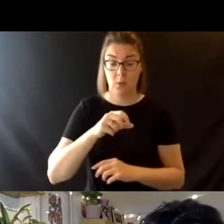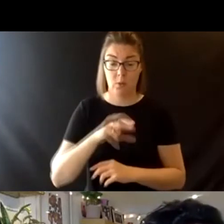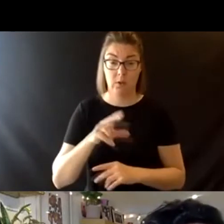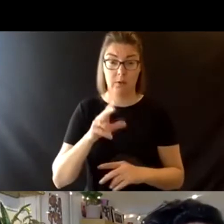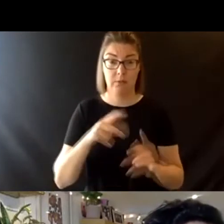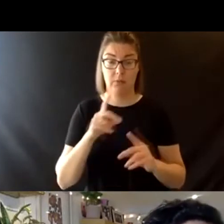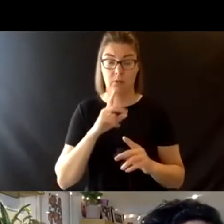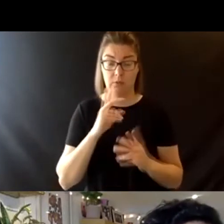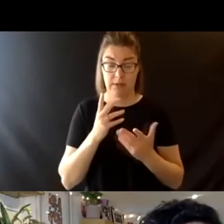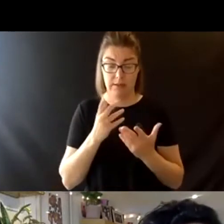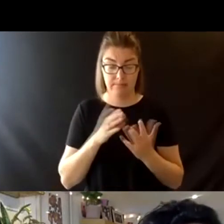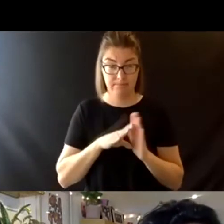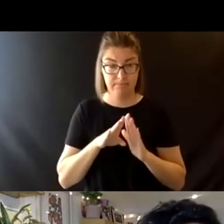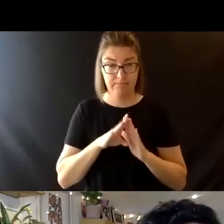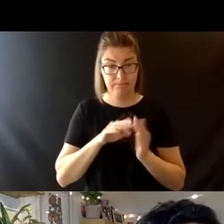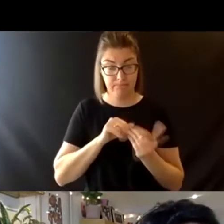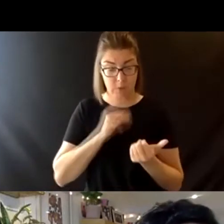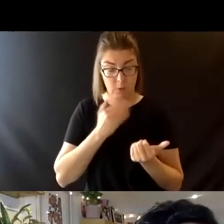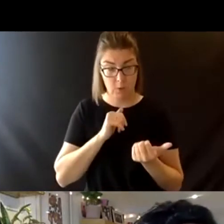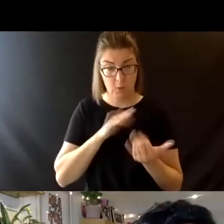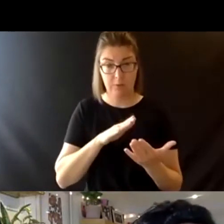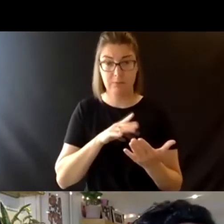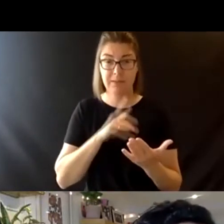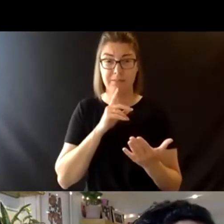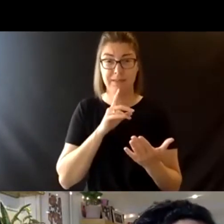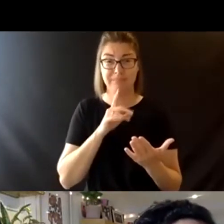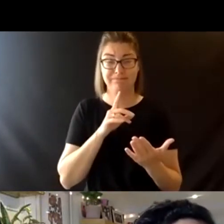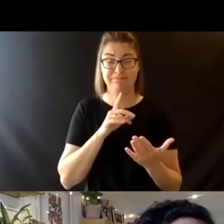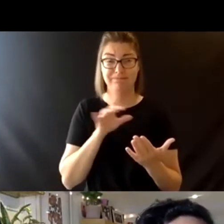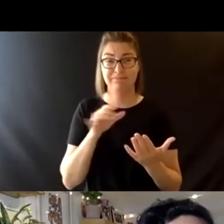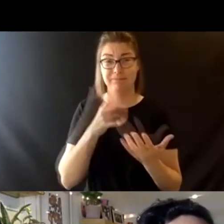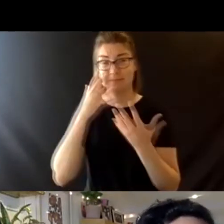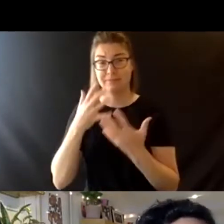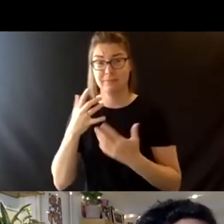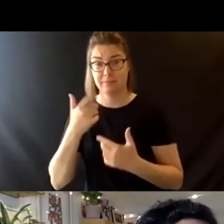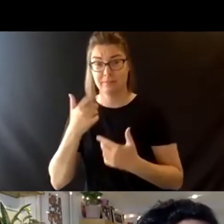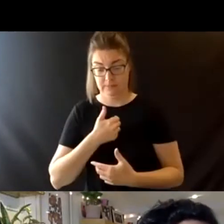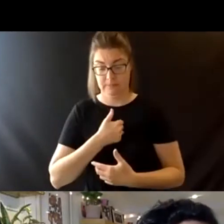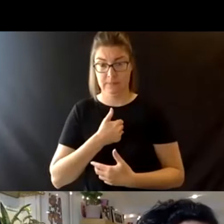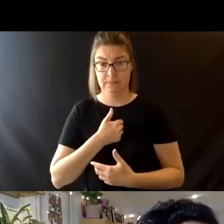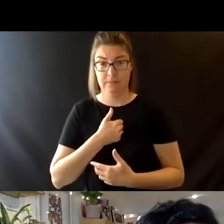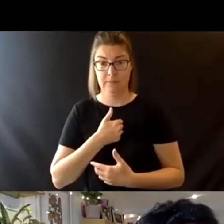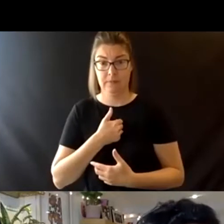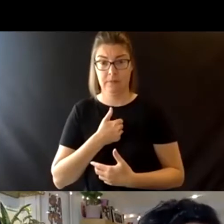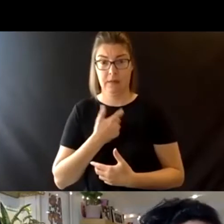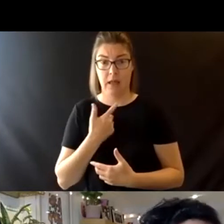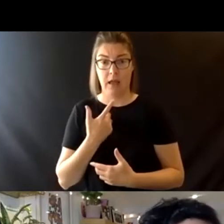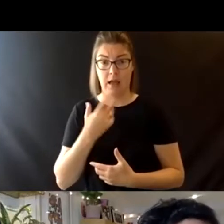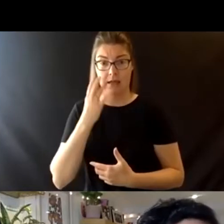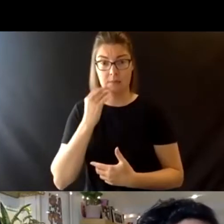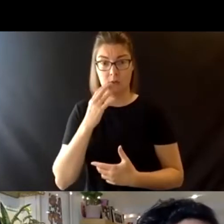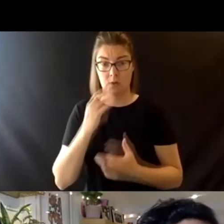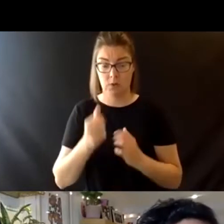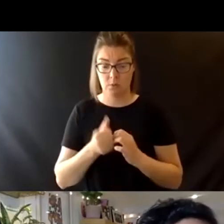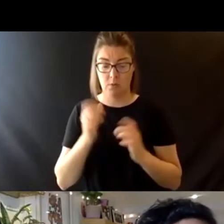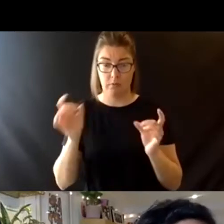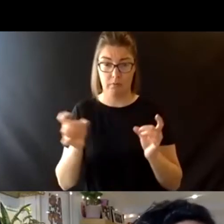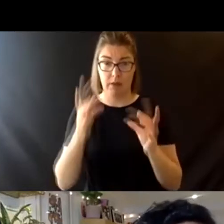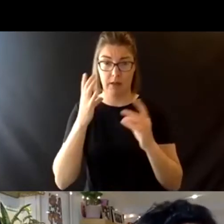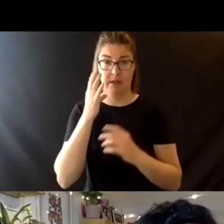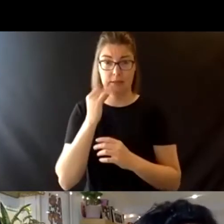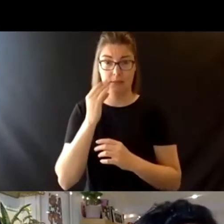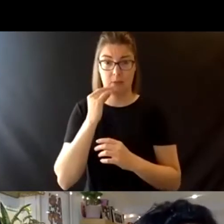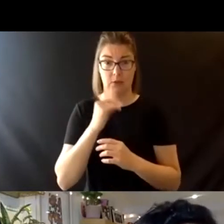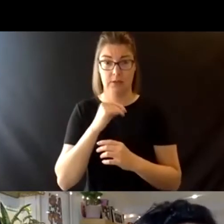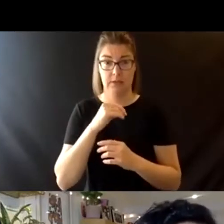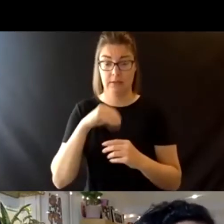good way. And unfortunately, at the same time, I find myself having the most violent of experiences within our